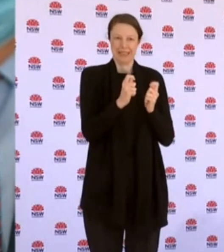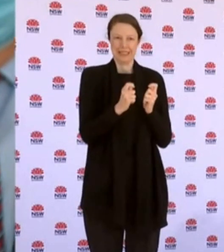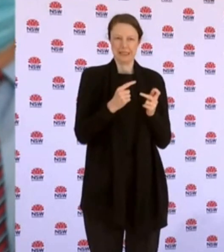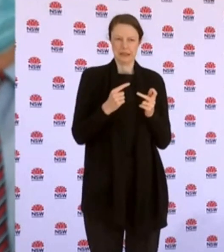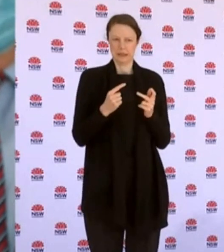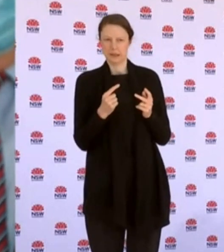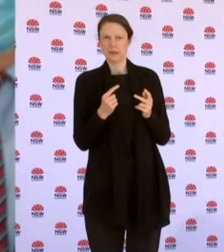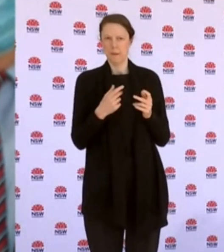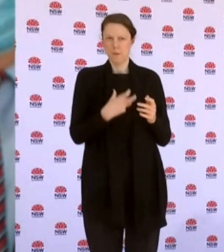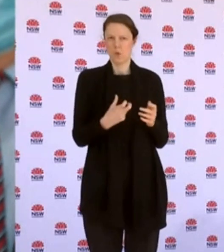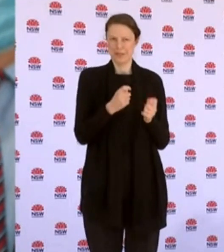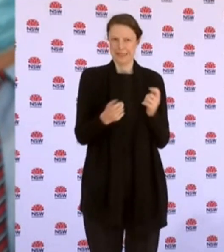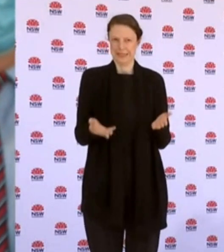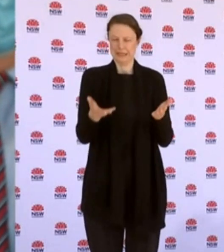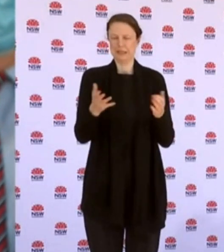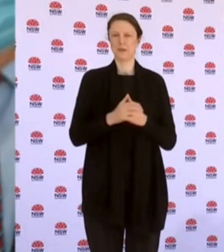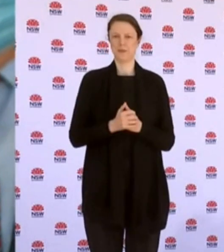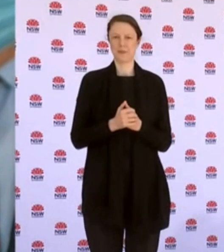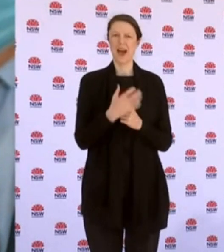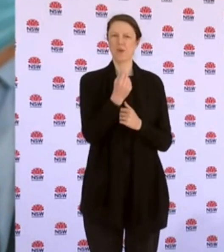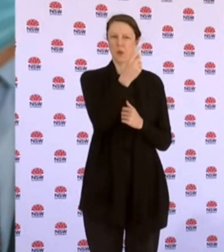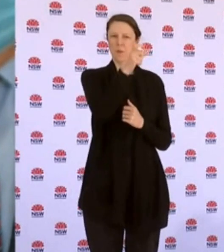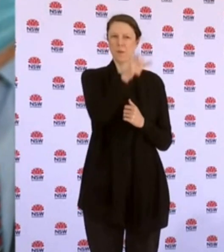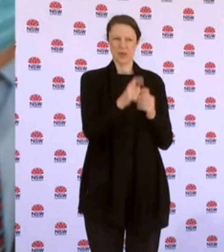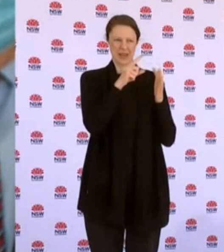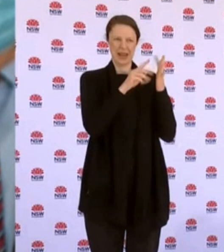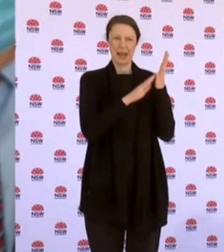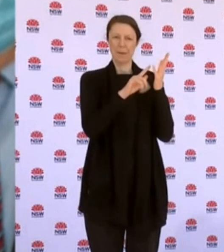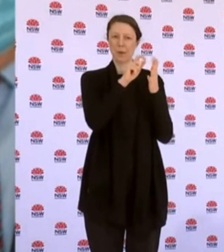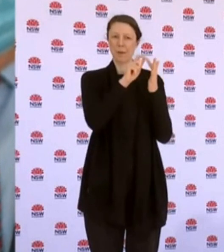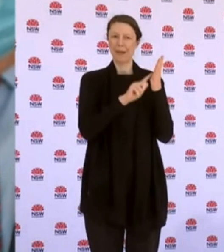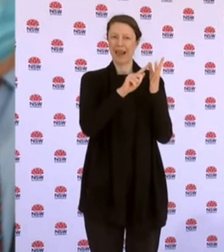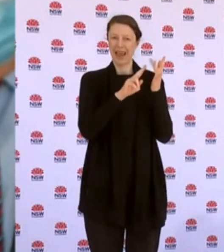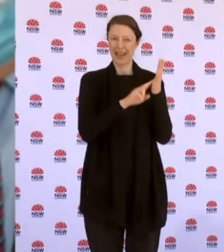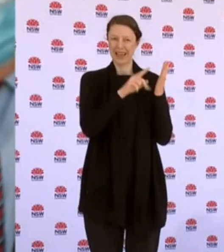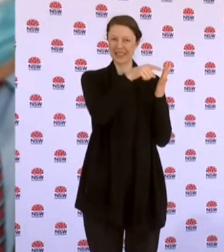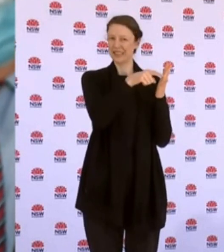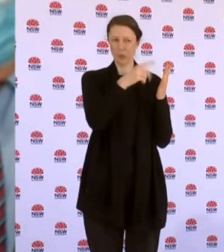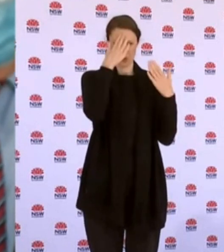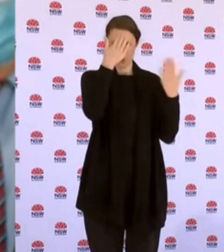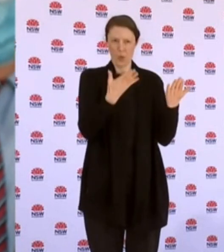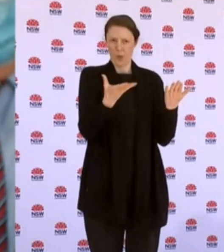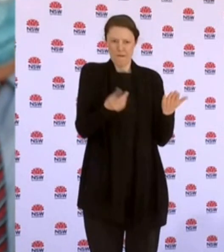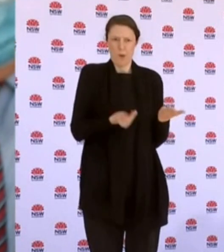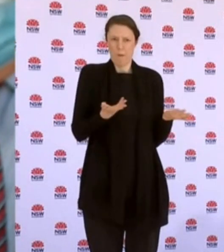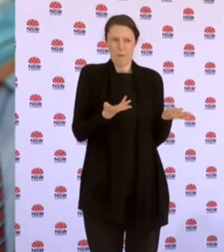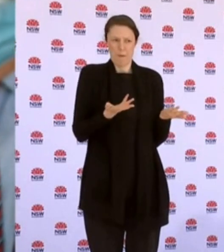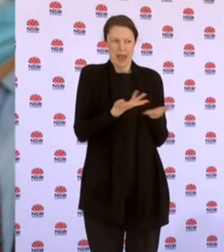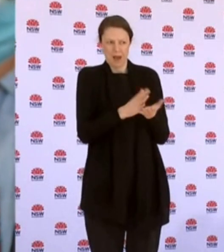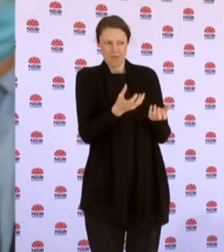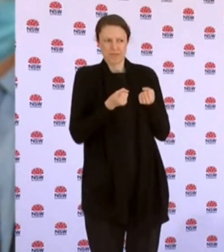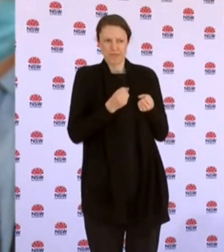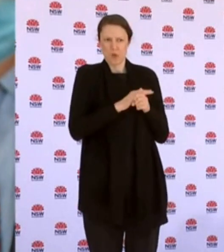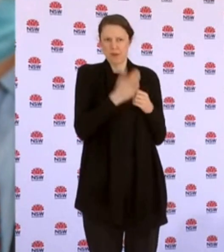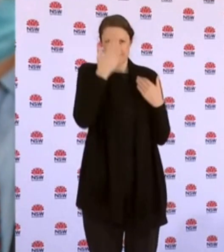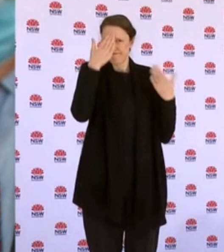Plains, and so who was in the community during their infectious period. The case is unlinked and under investigation, and there was